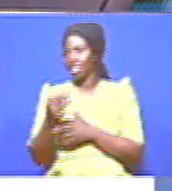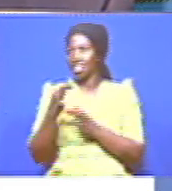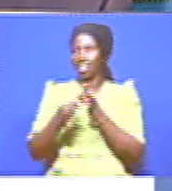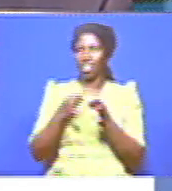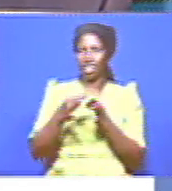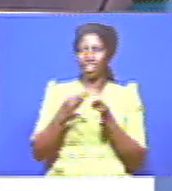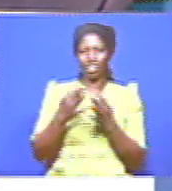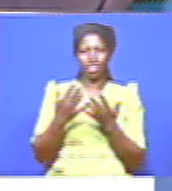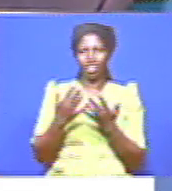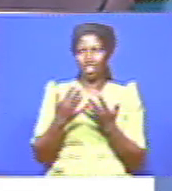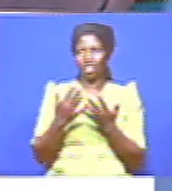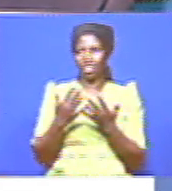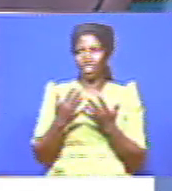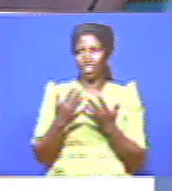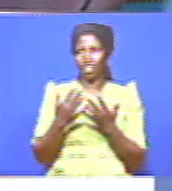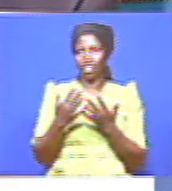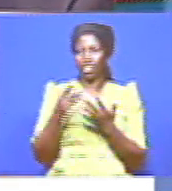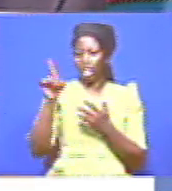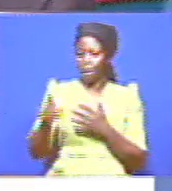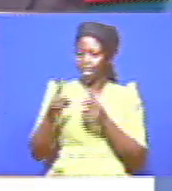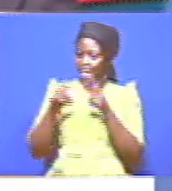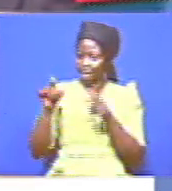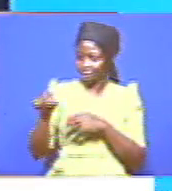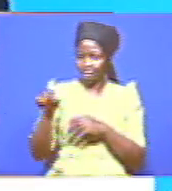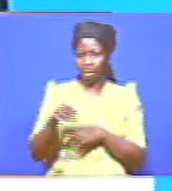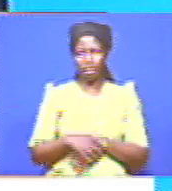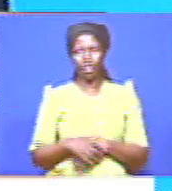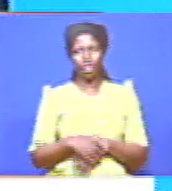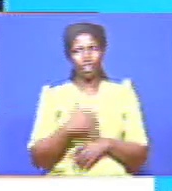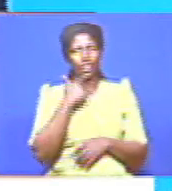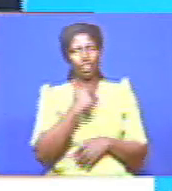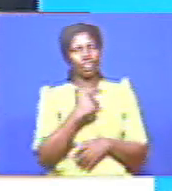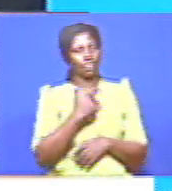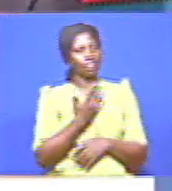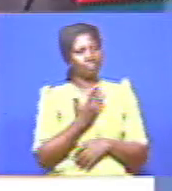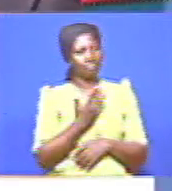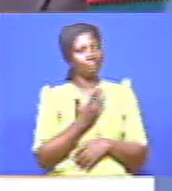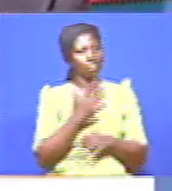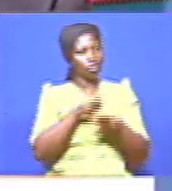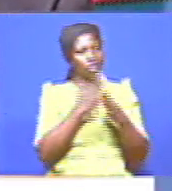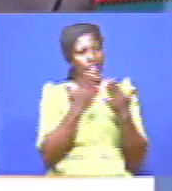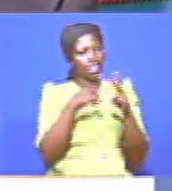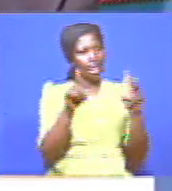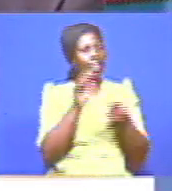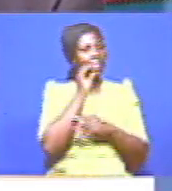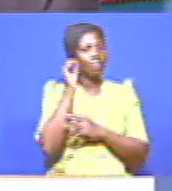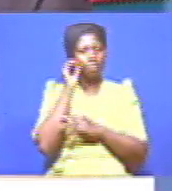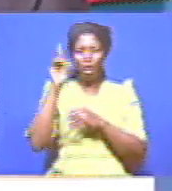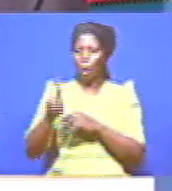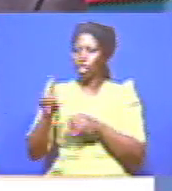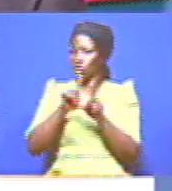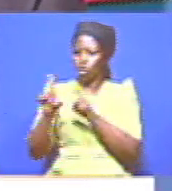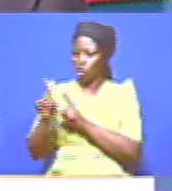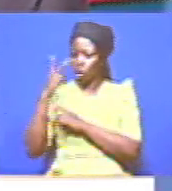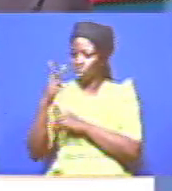are the fundamental things which really we need to look at. As they say, charity begins at home. At home. And then also we need to look at the role of the religious